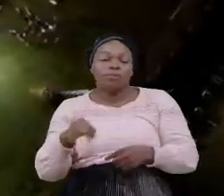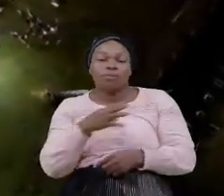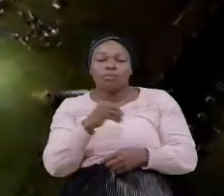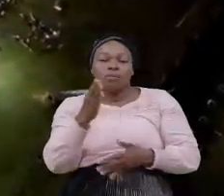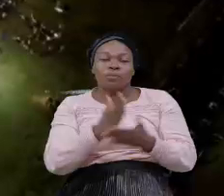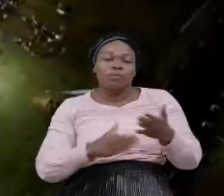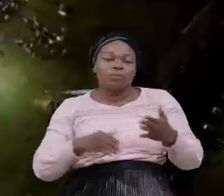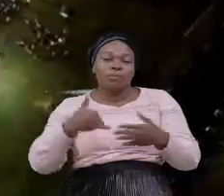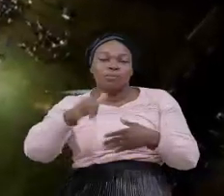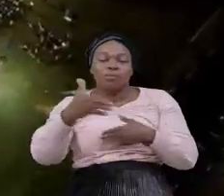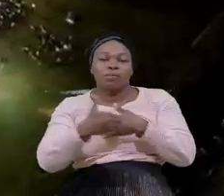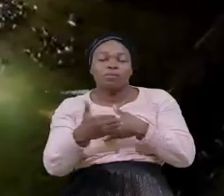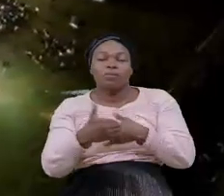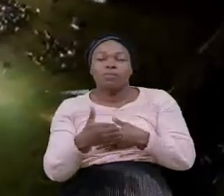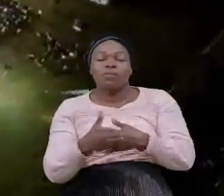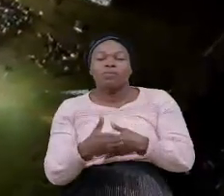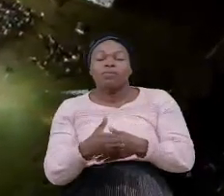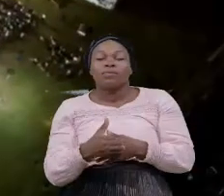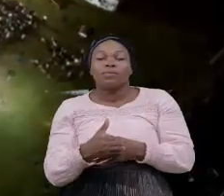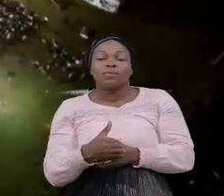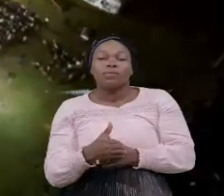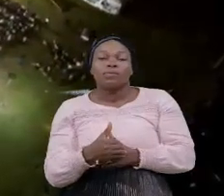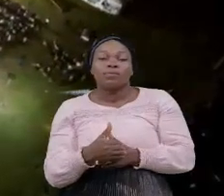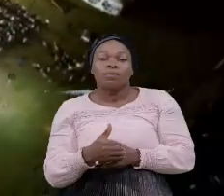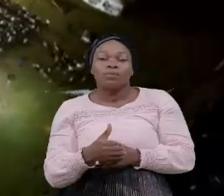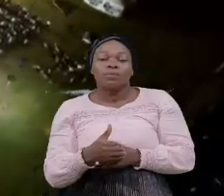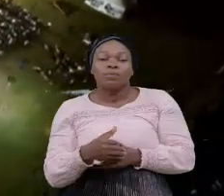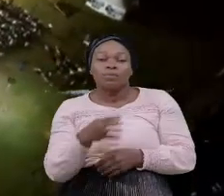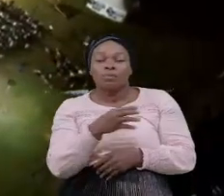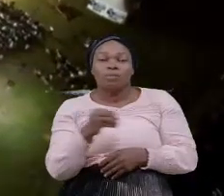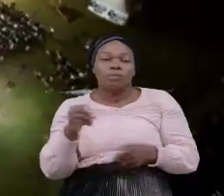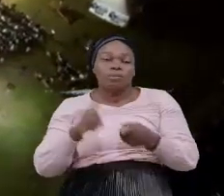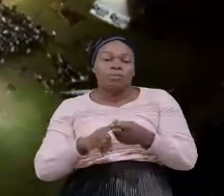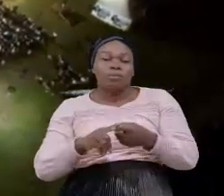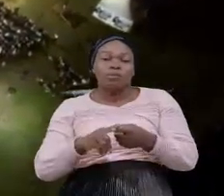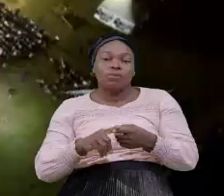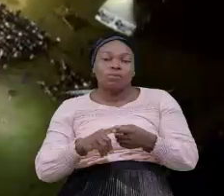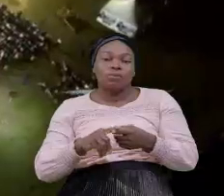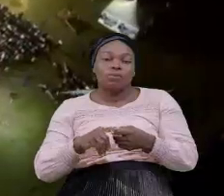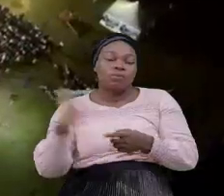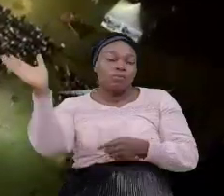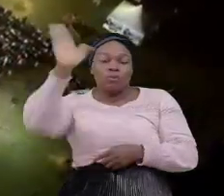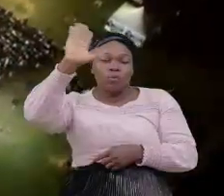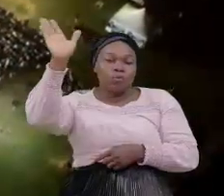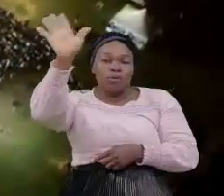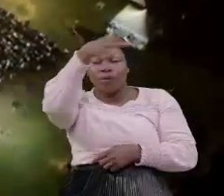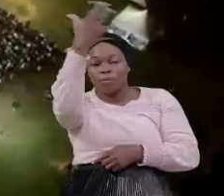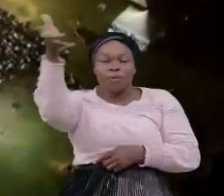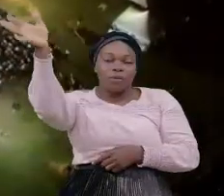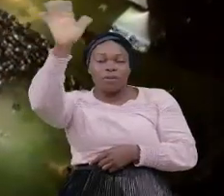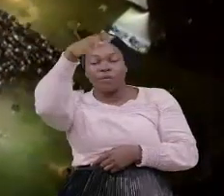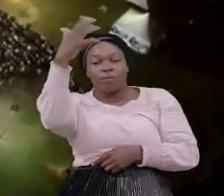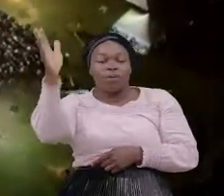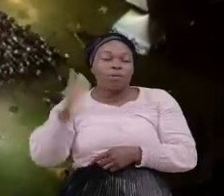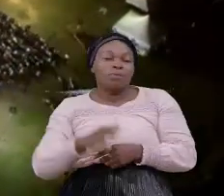language class. Okay, the middle, are you waving the flag or you are just testing it? That's great. Thank you very much. Okay, I